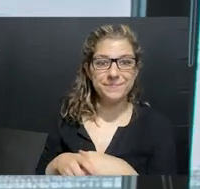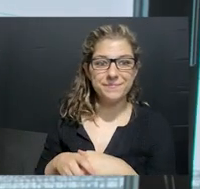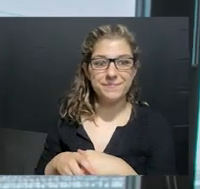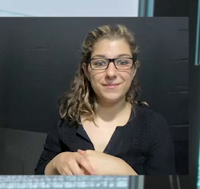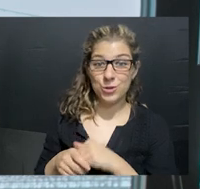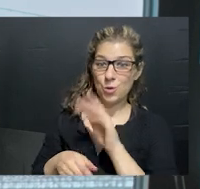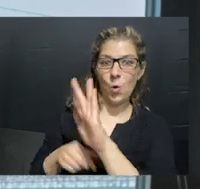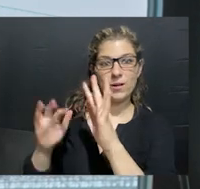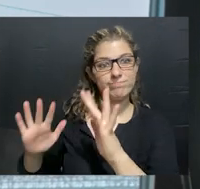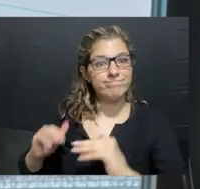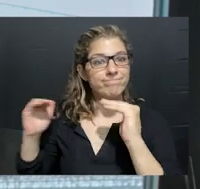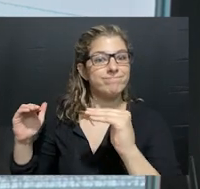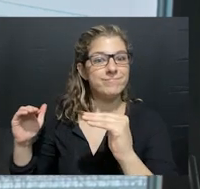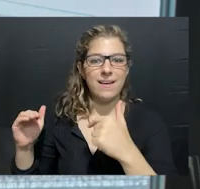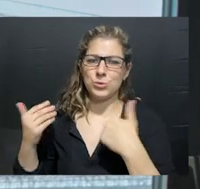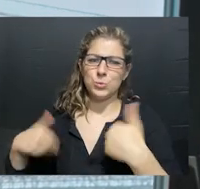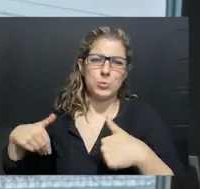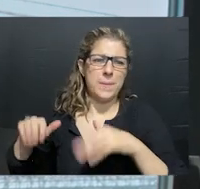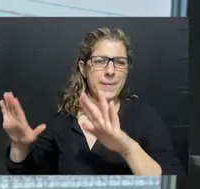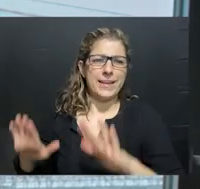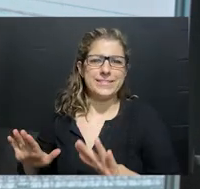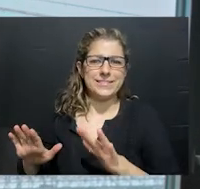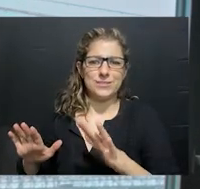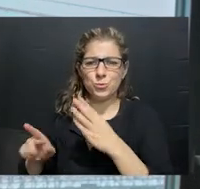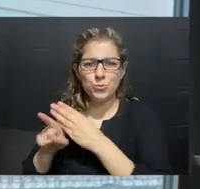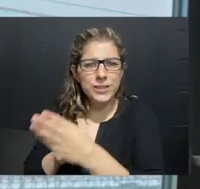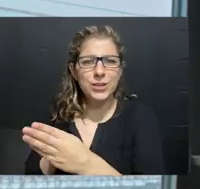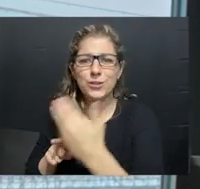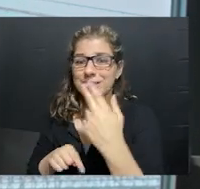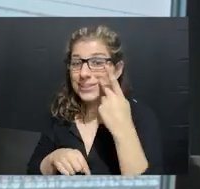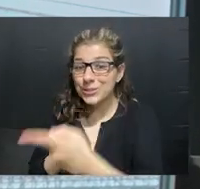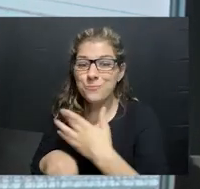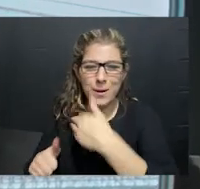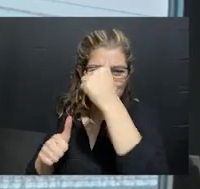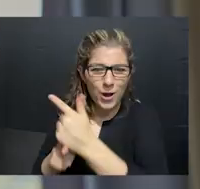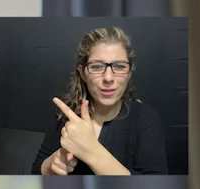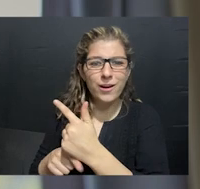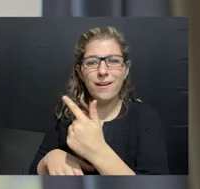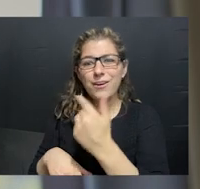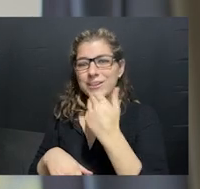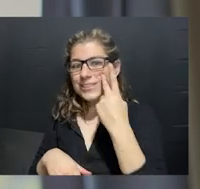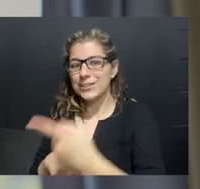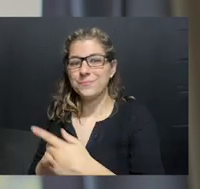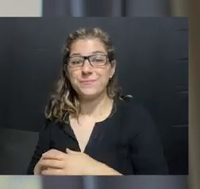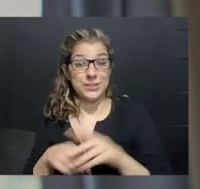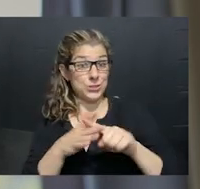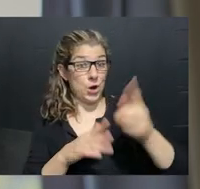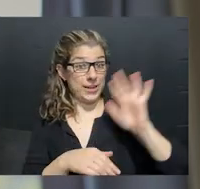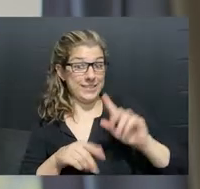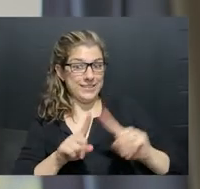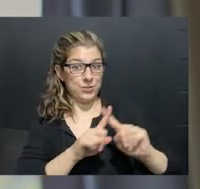your elevation. You've had an extraordinary career. It's good to see you, my brother. We both started out in different